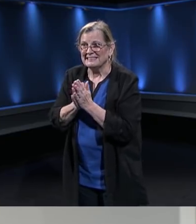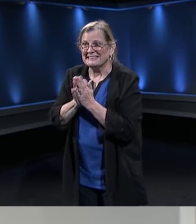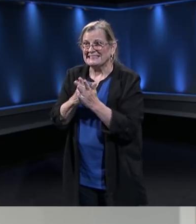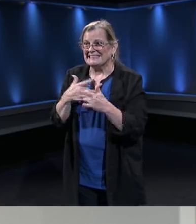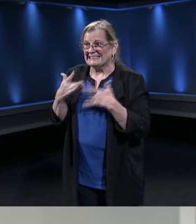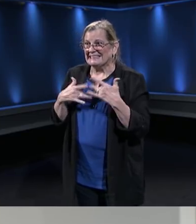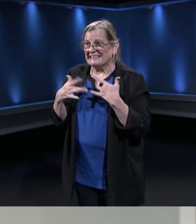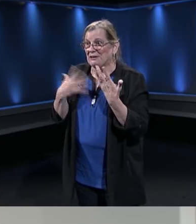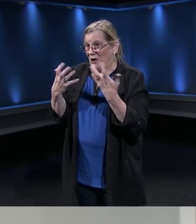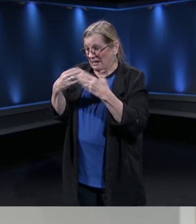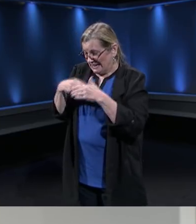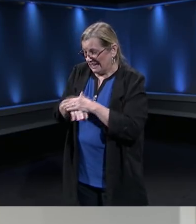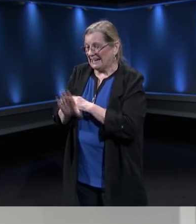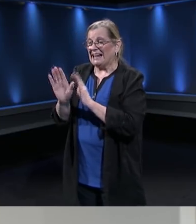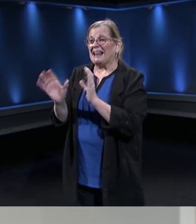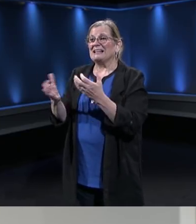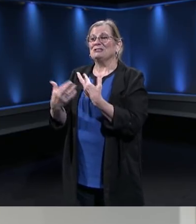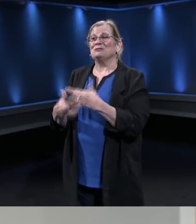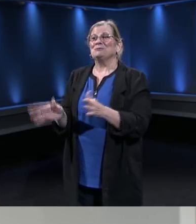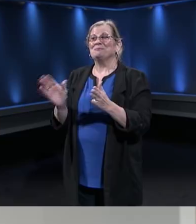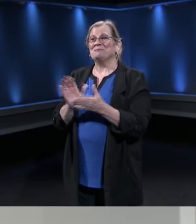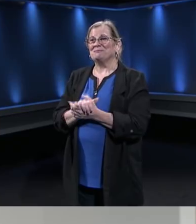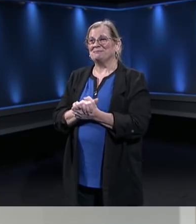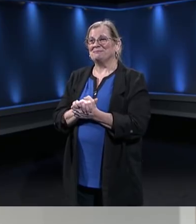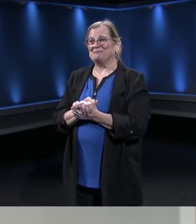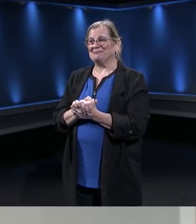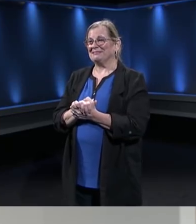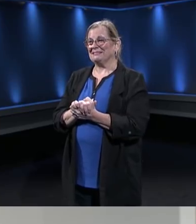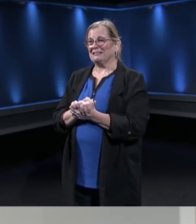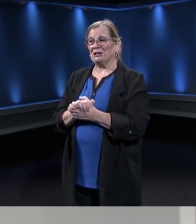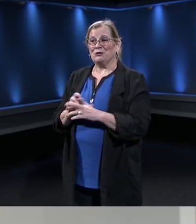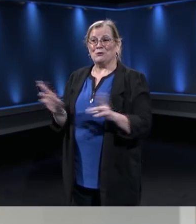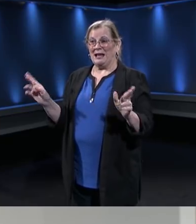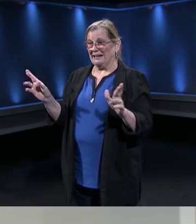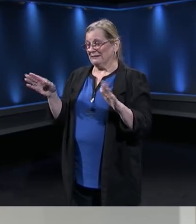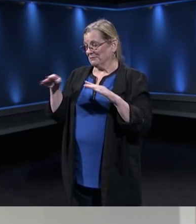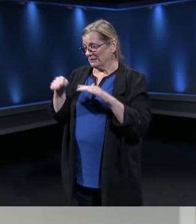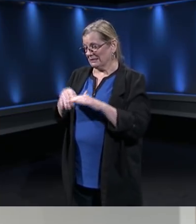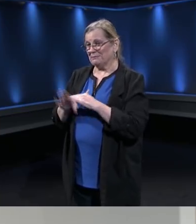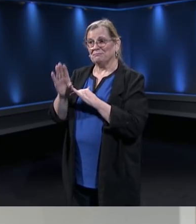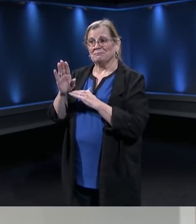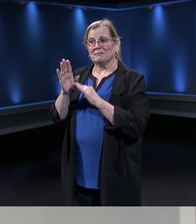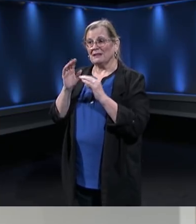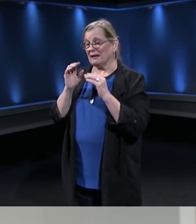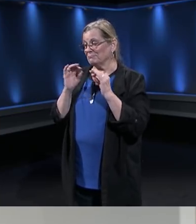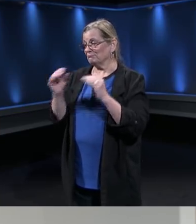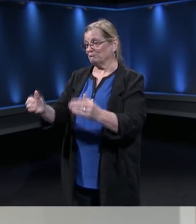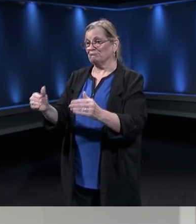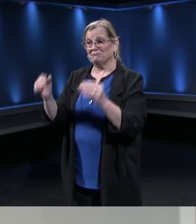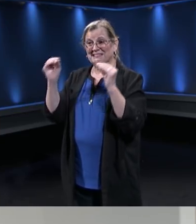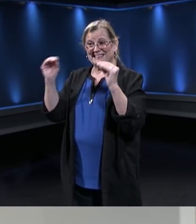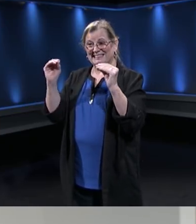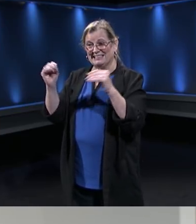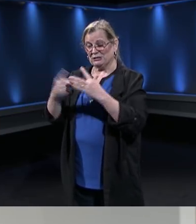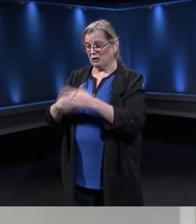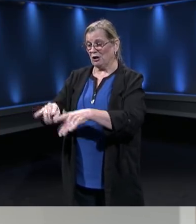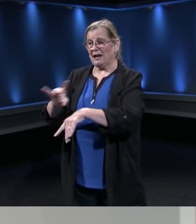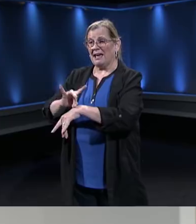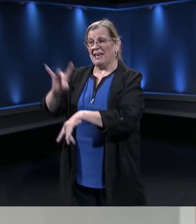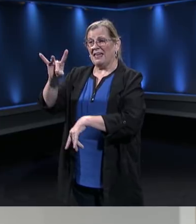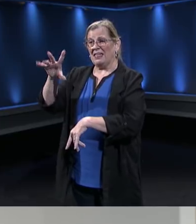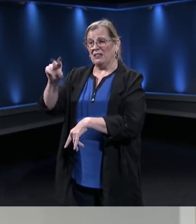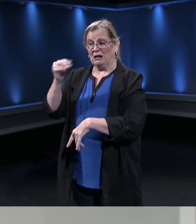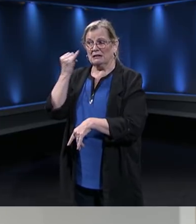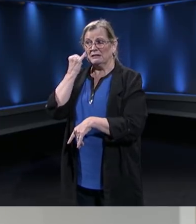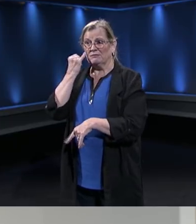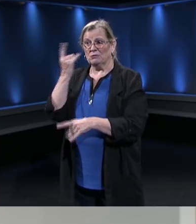get back in during the school year for in-person instruction? If we start the middle school start time later, we're